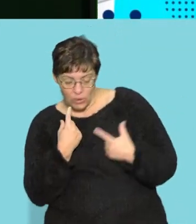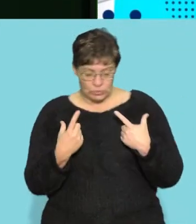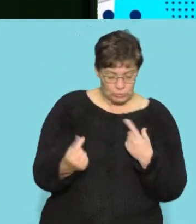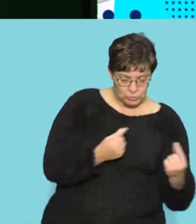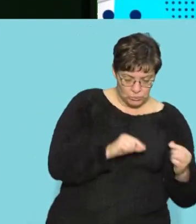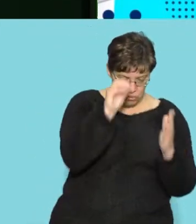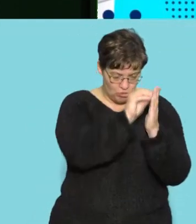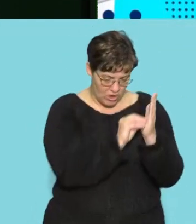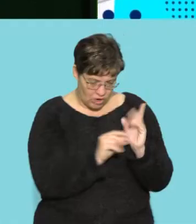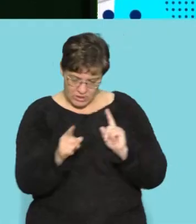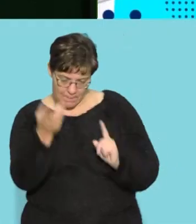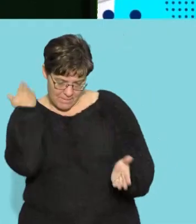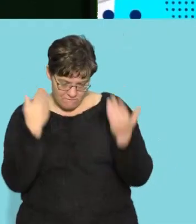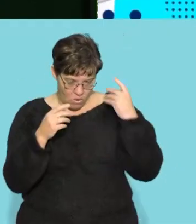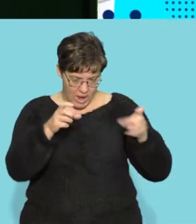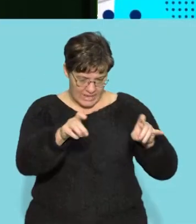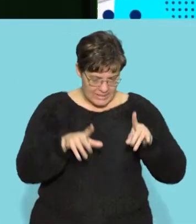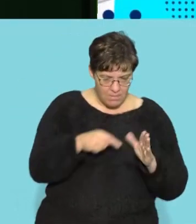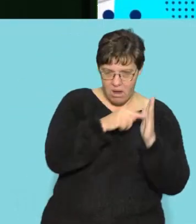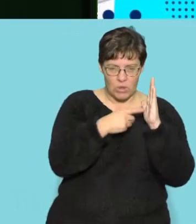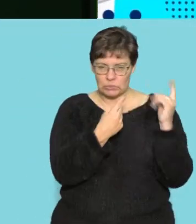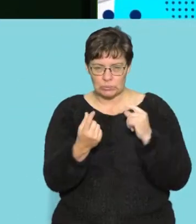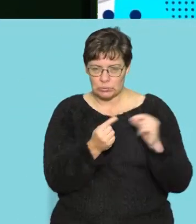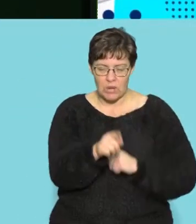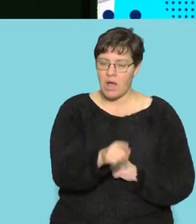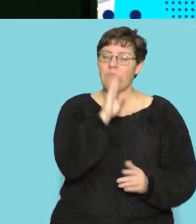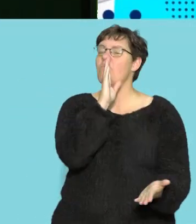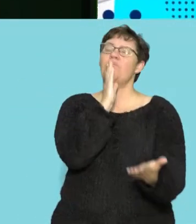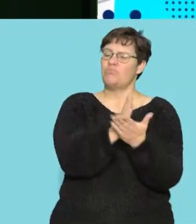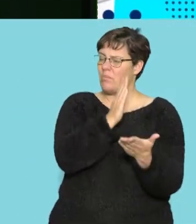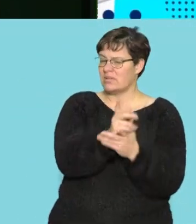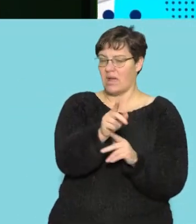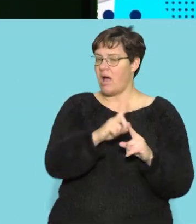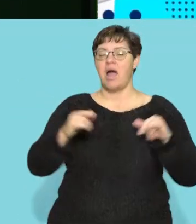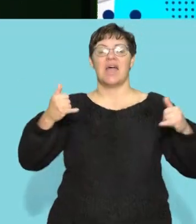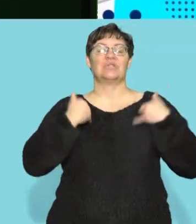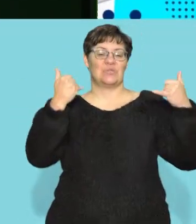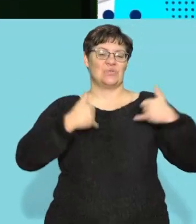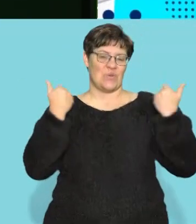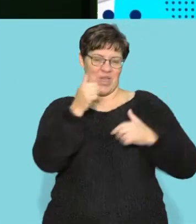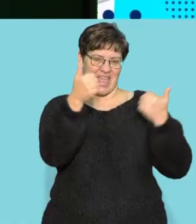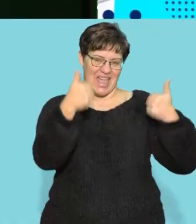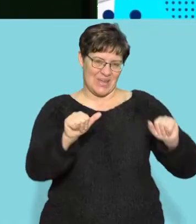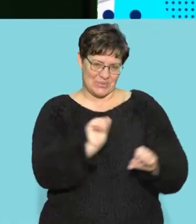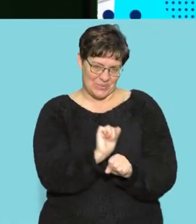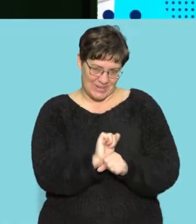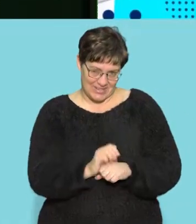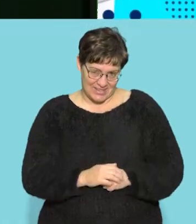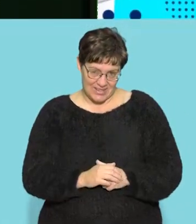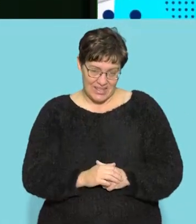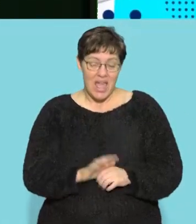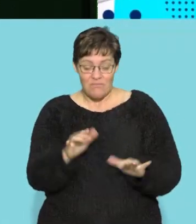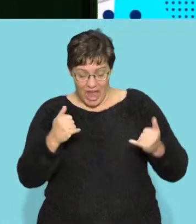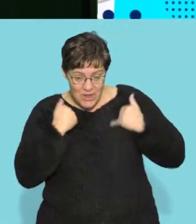engaging with your past papers, I promise you, you're going to start enjoying your accounting work. And once you